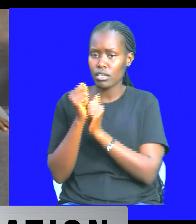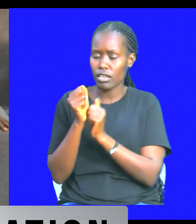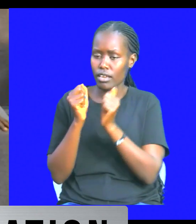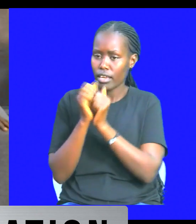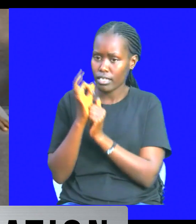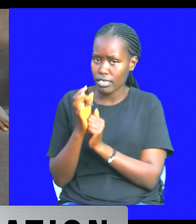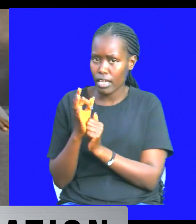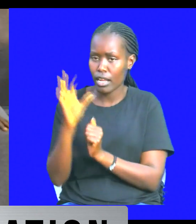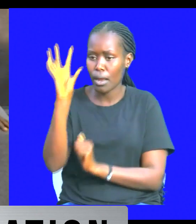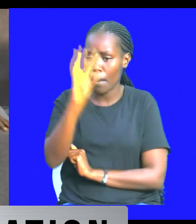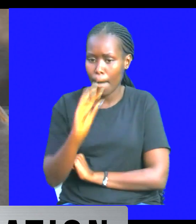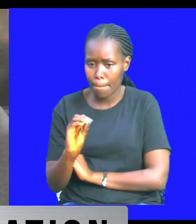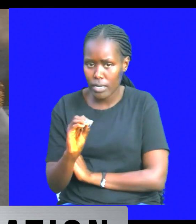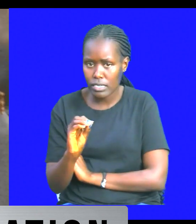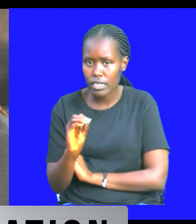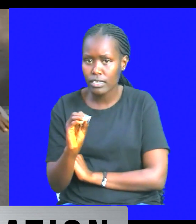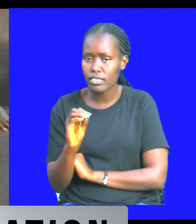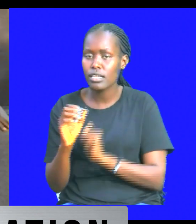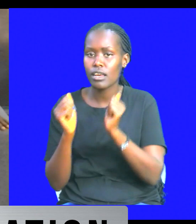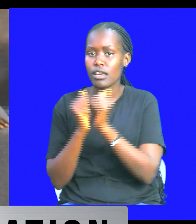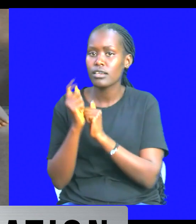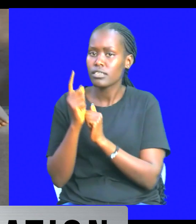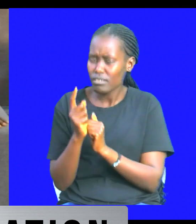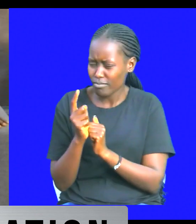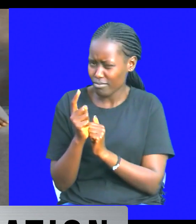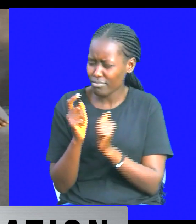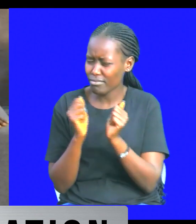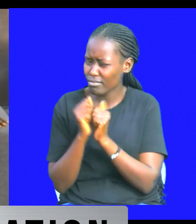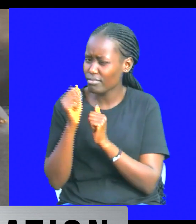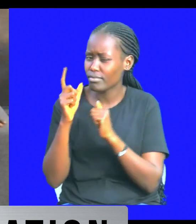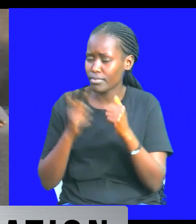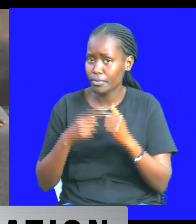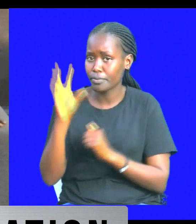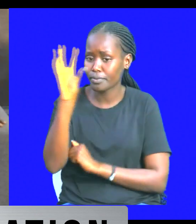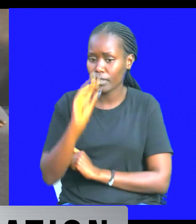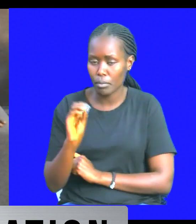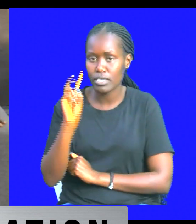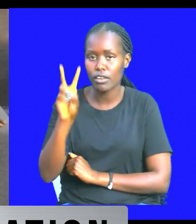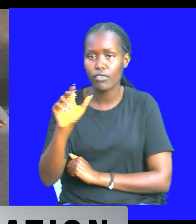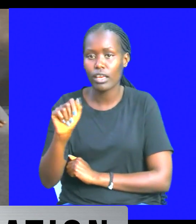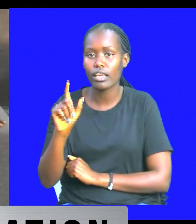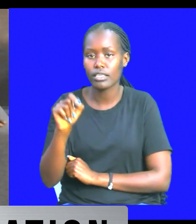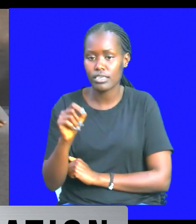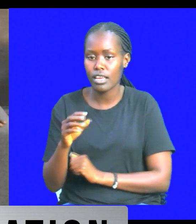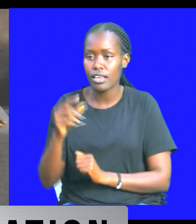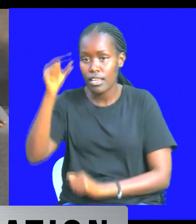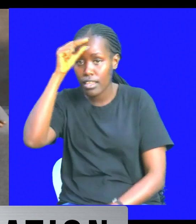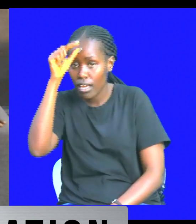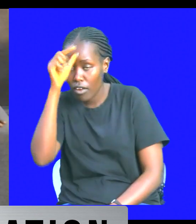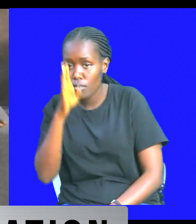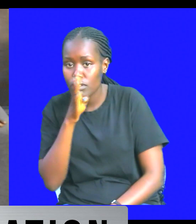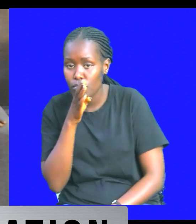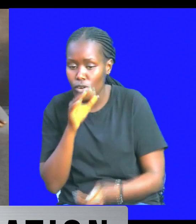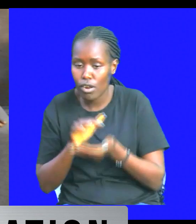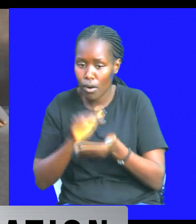16% to 18% rise borrowing. of VAT. Okay, the government borrowed some more at